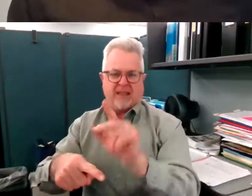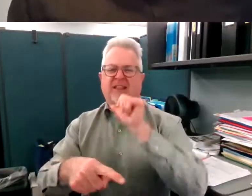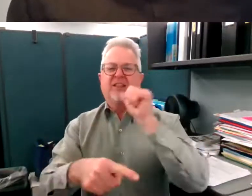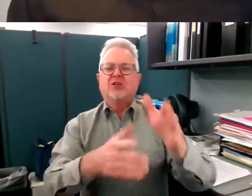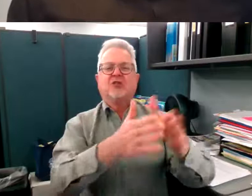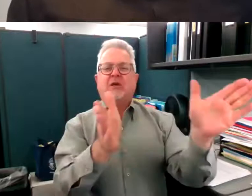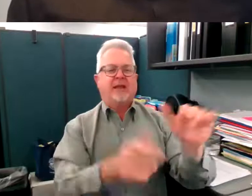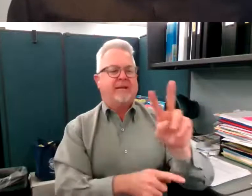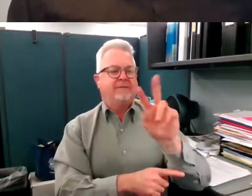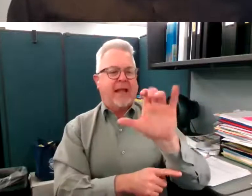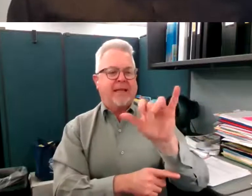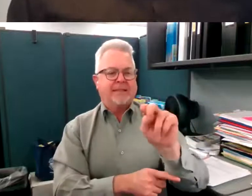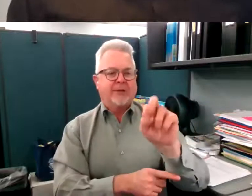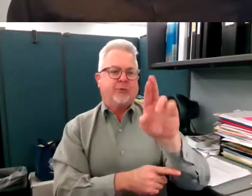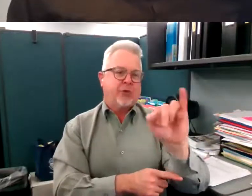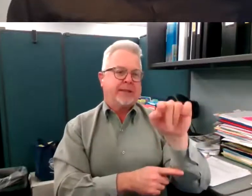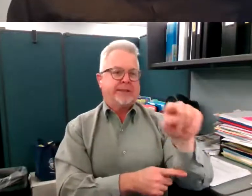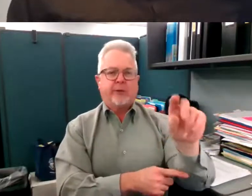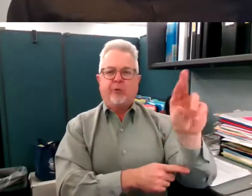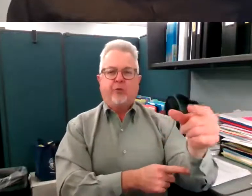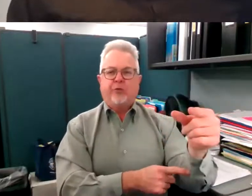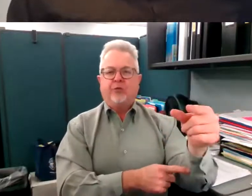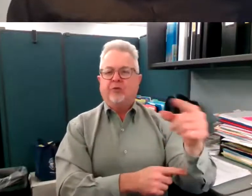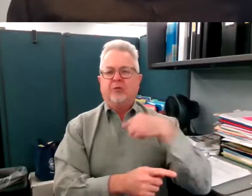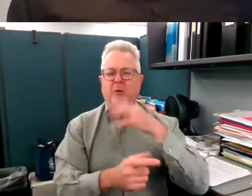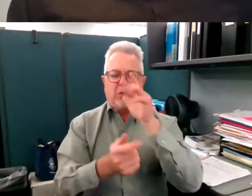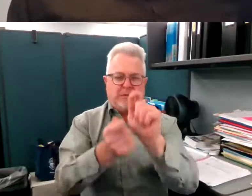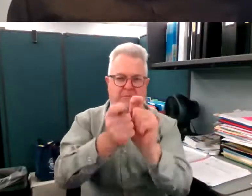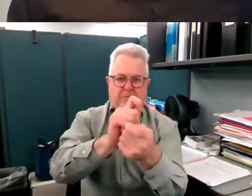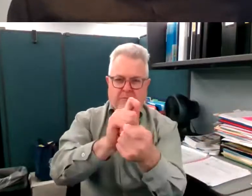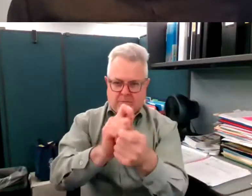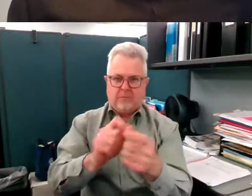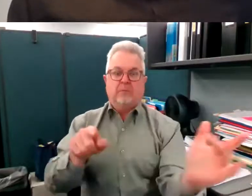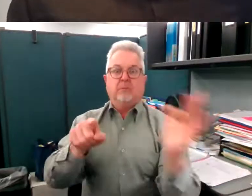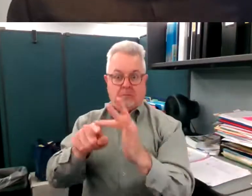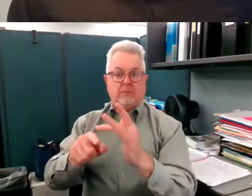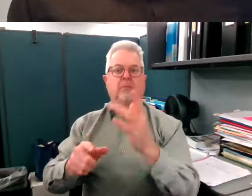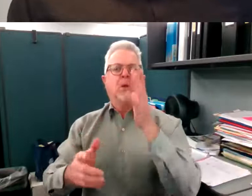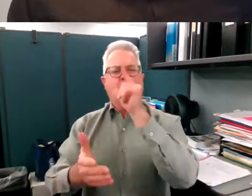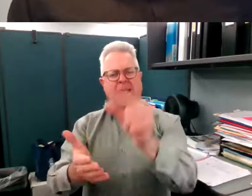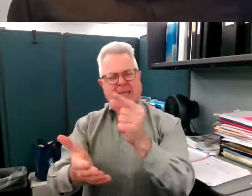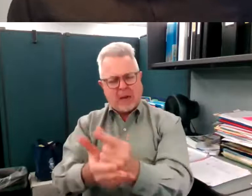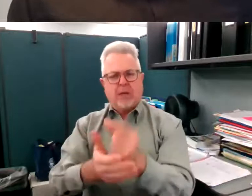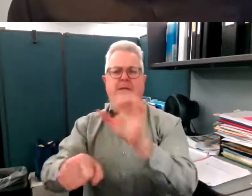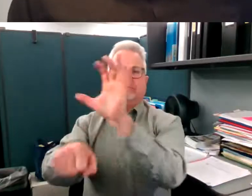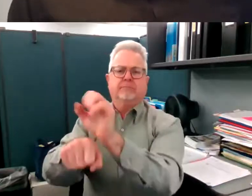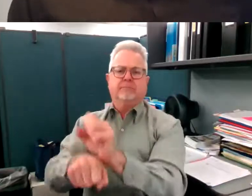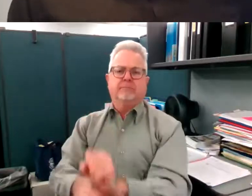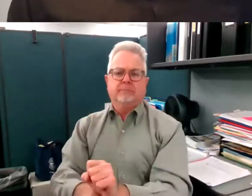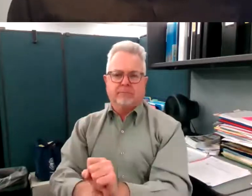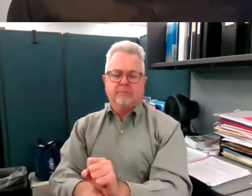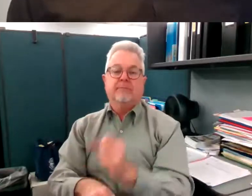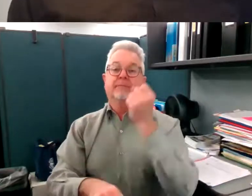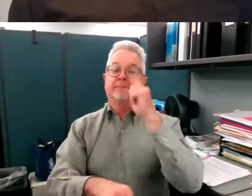that only to our community. We don't want this link getting out, just to Rhode Island, in